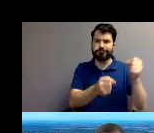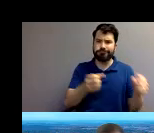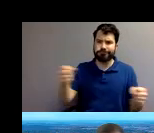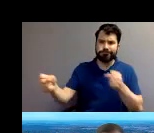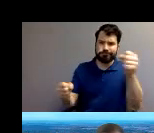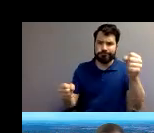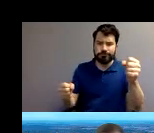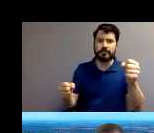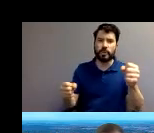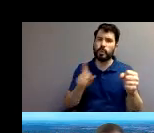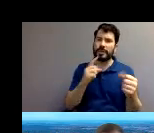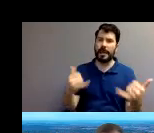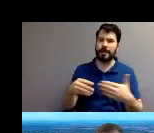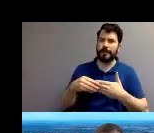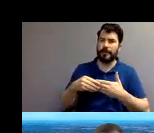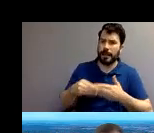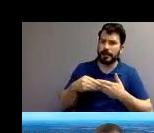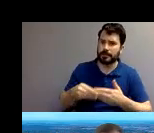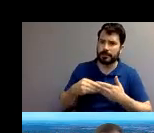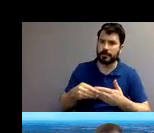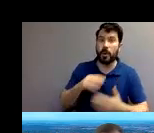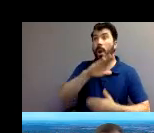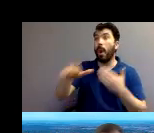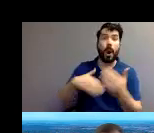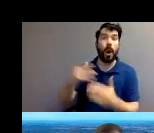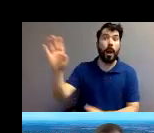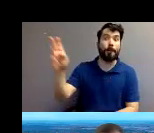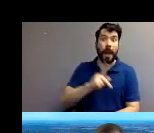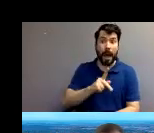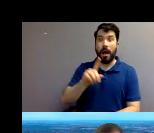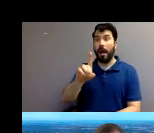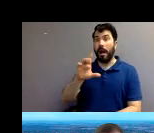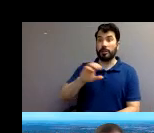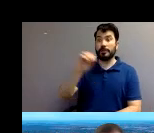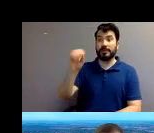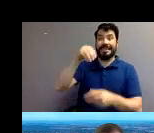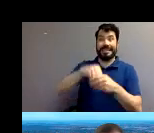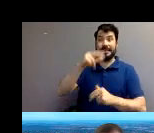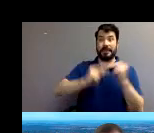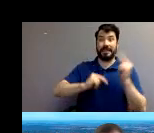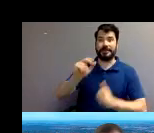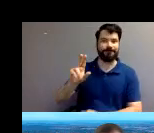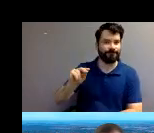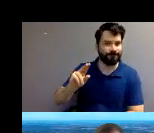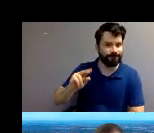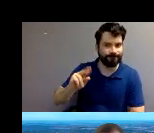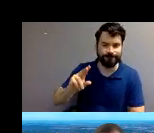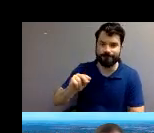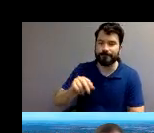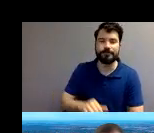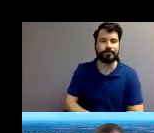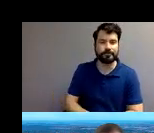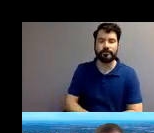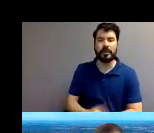model where not all employees will return to campus 100% of the time. This plan will support employees